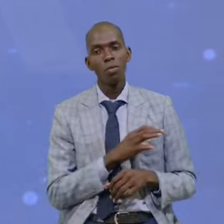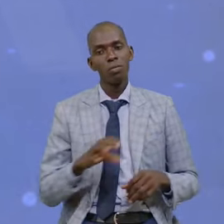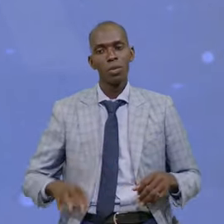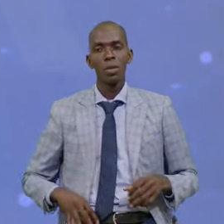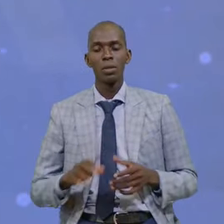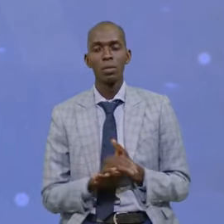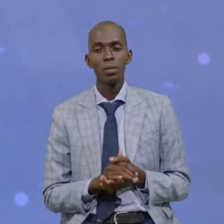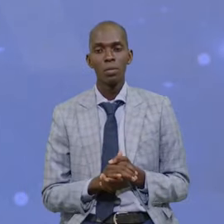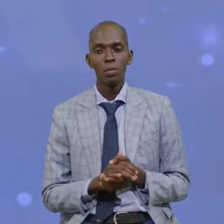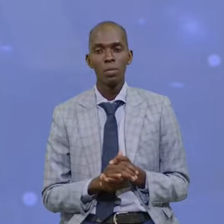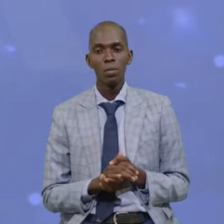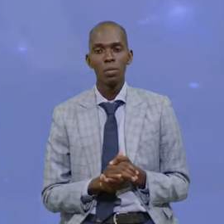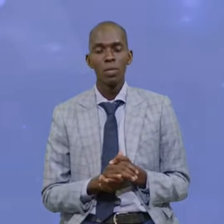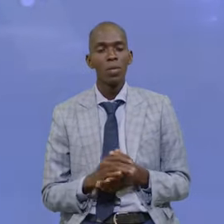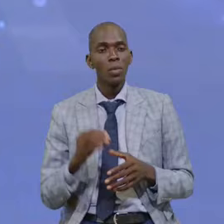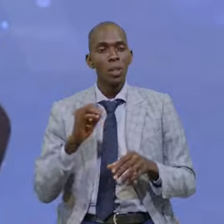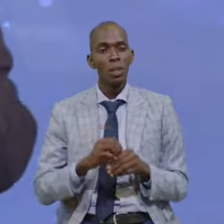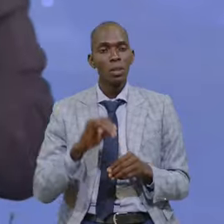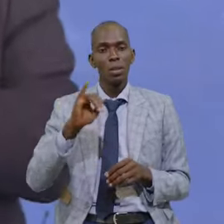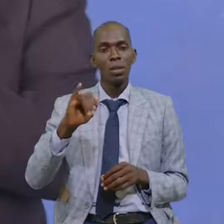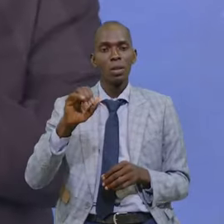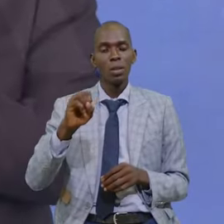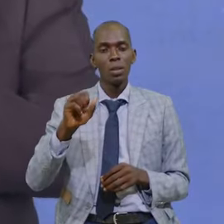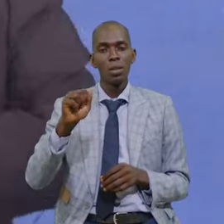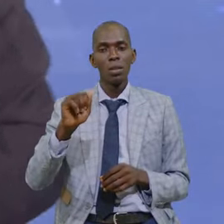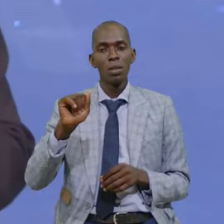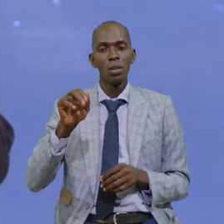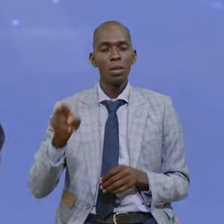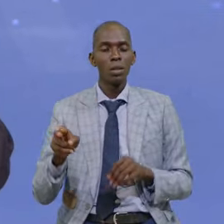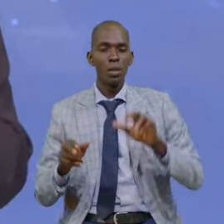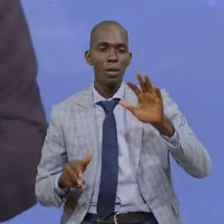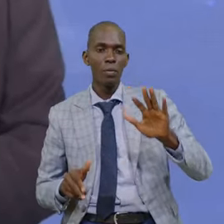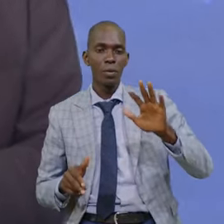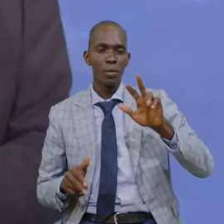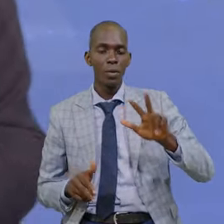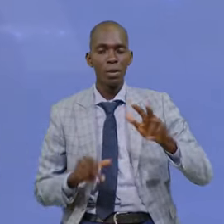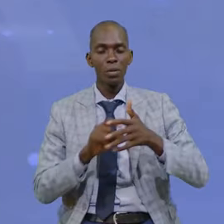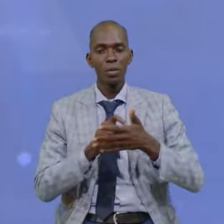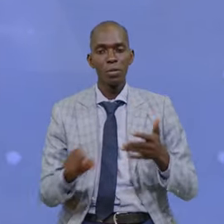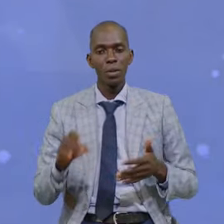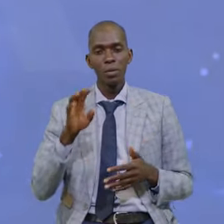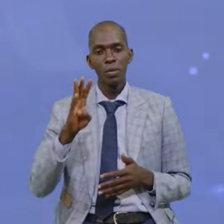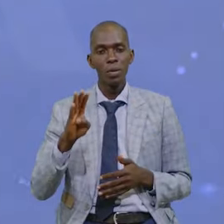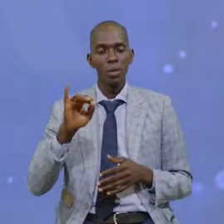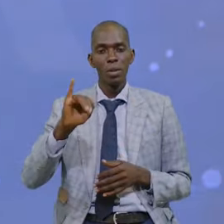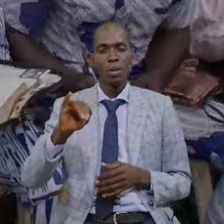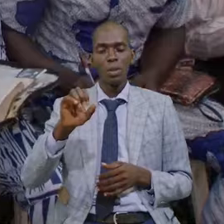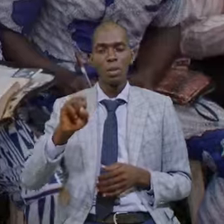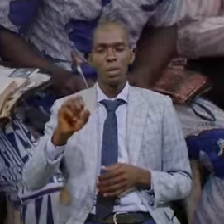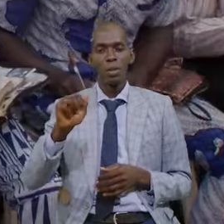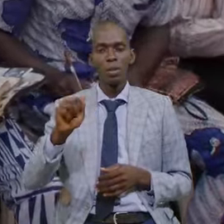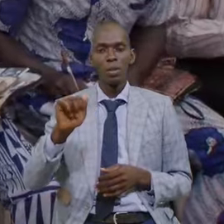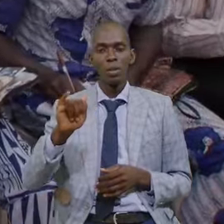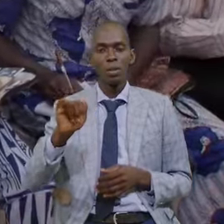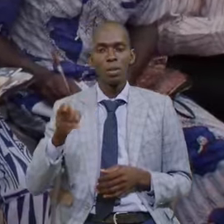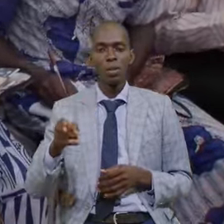looking at Isaiah chapter 53 and we're looking at verse 4. Isaiah chapter 53 and we're reading from